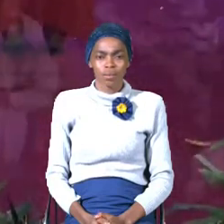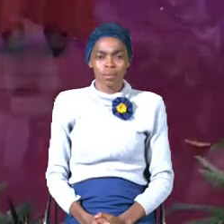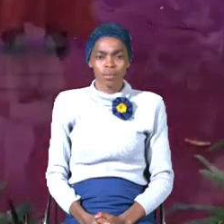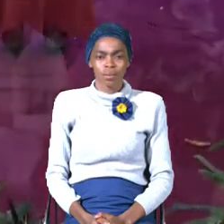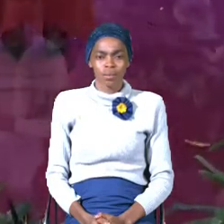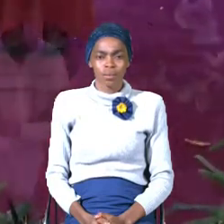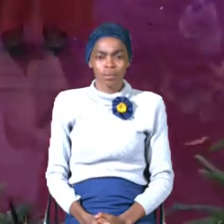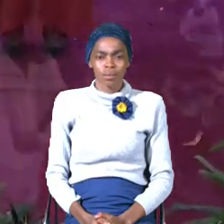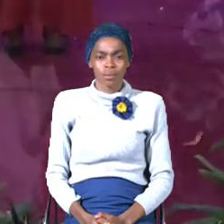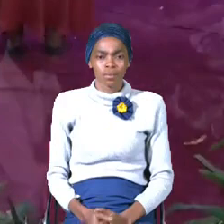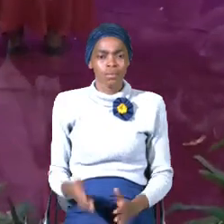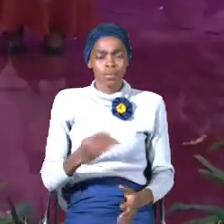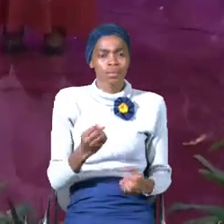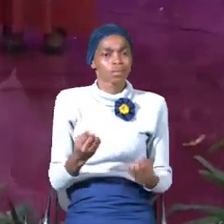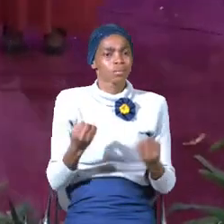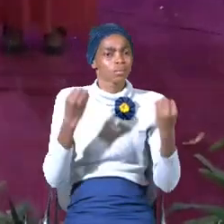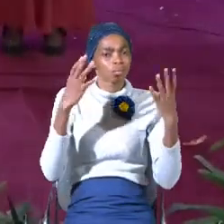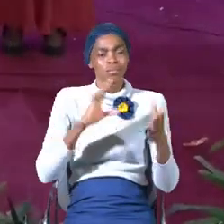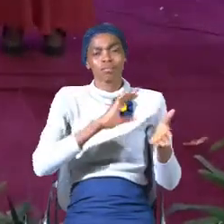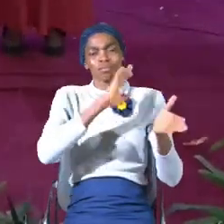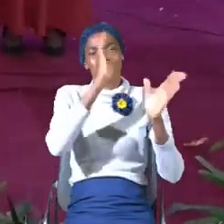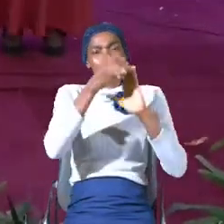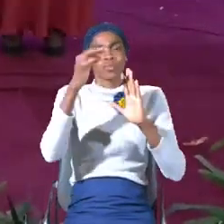There's so much presence here.